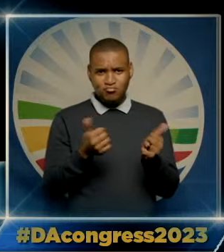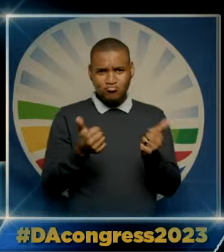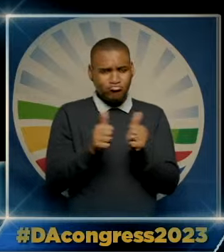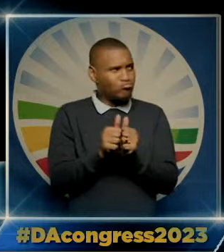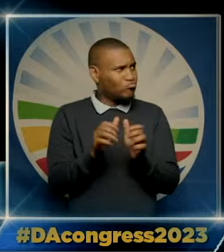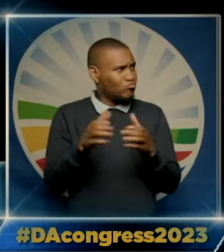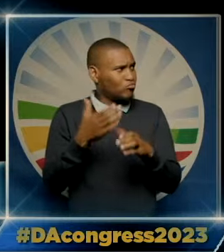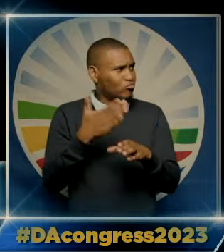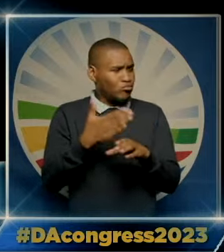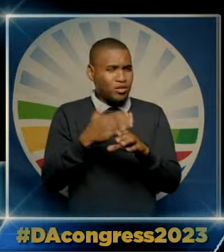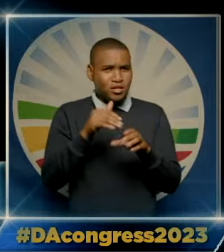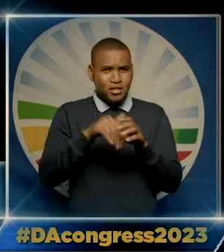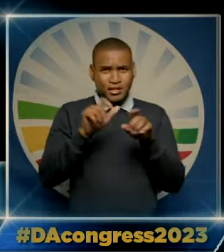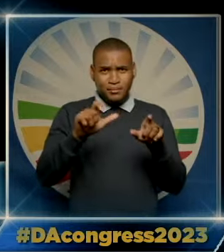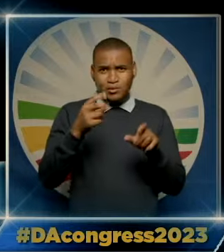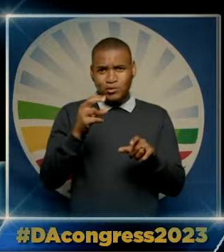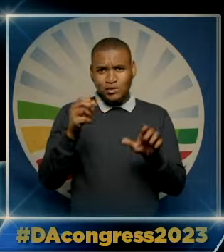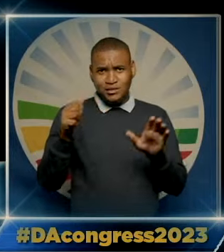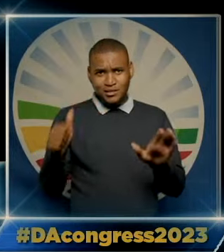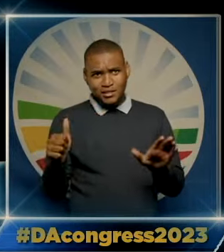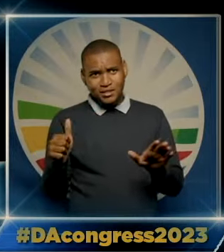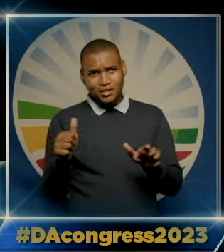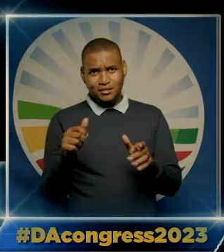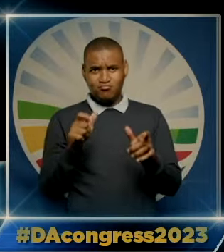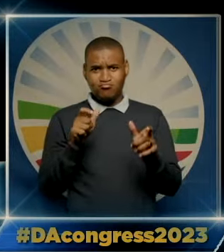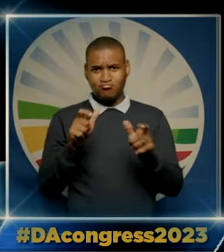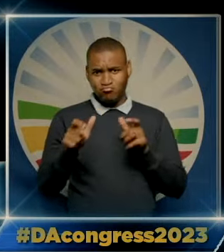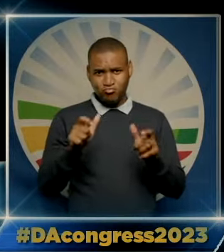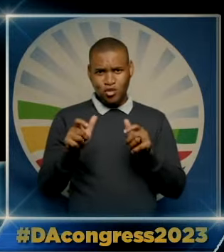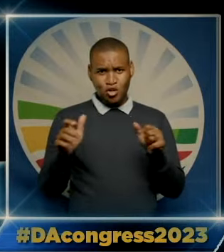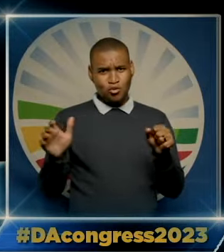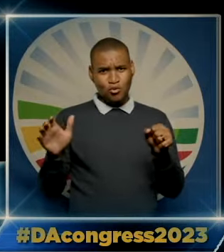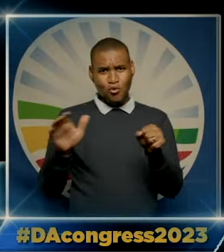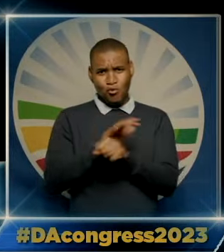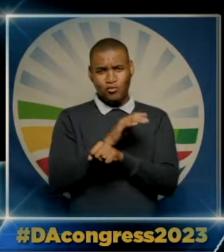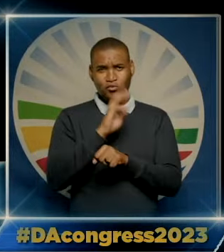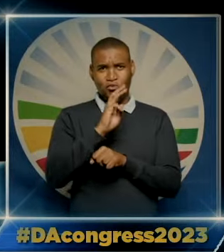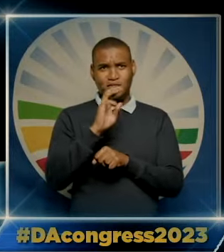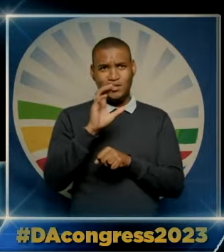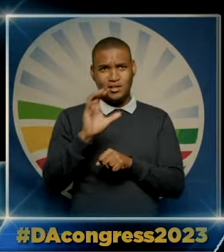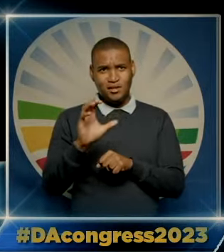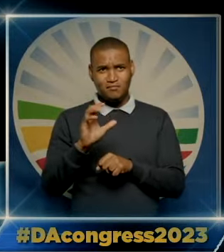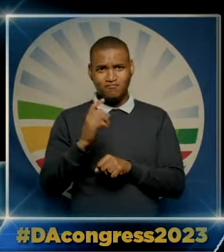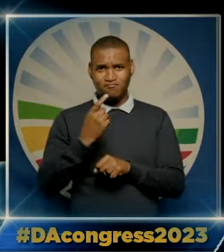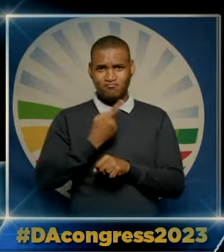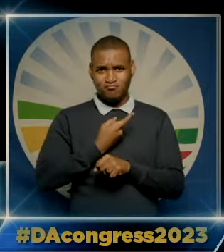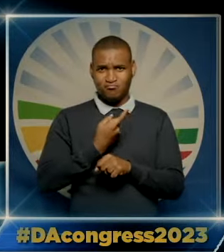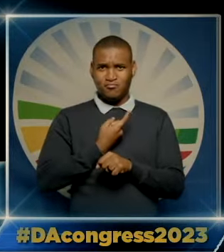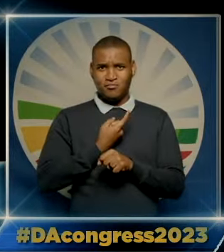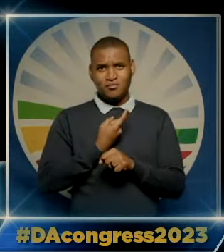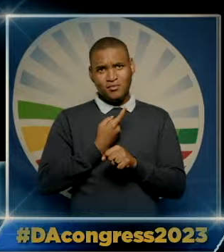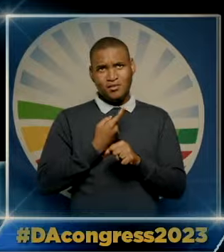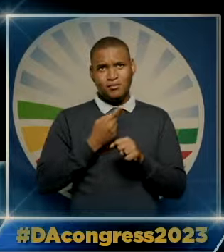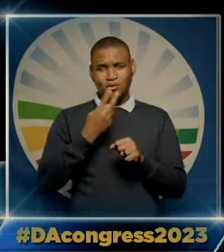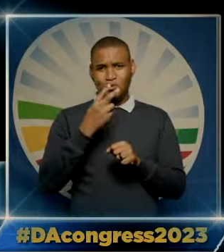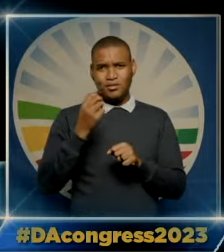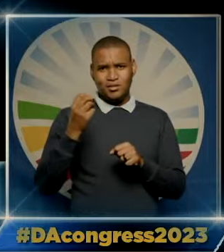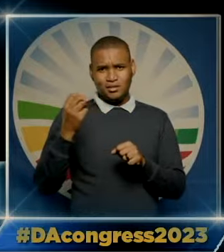Town in 2006 and governing the whole of the Western Cape outright by